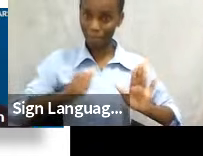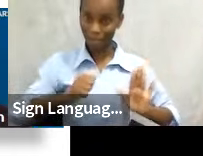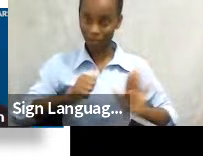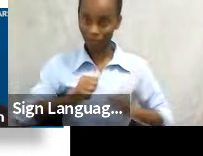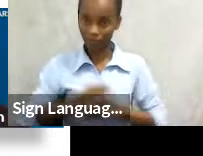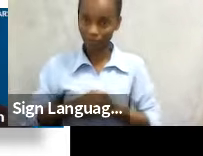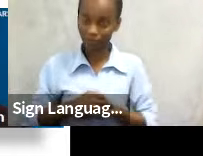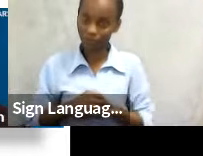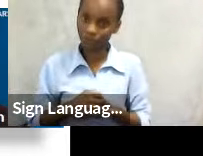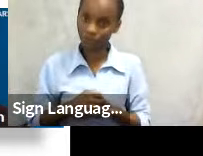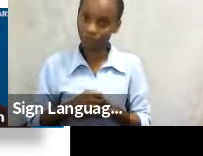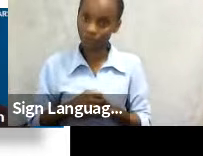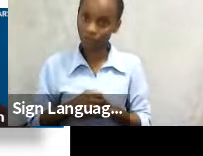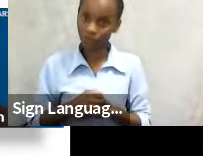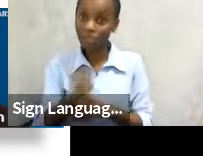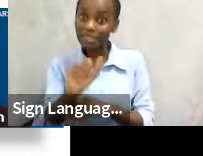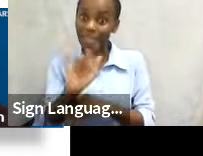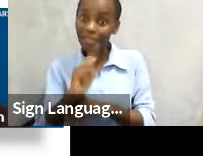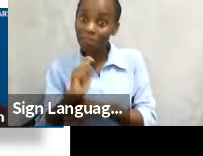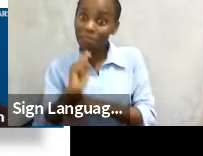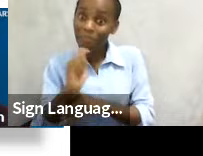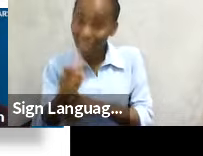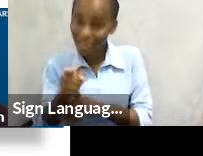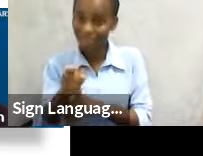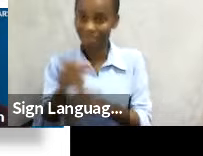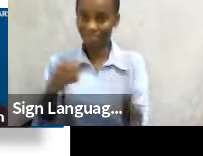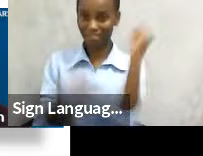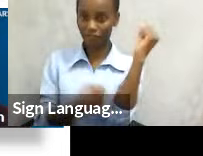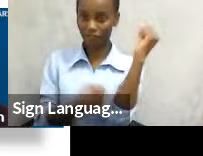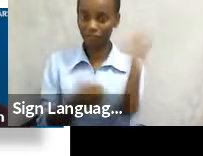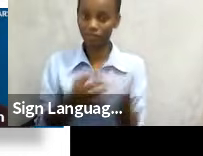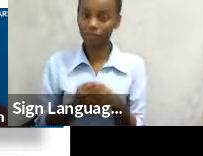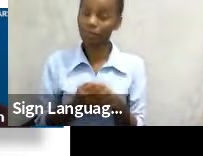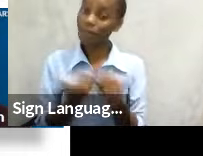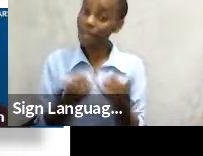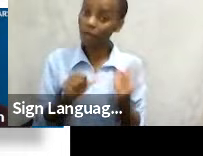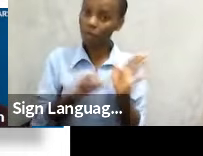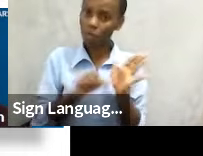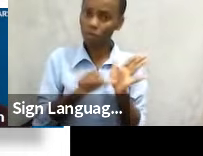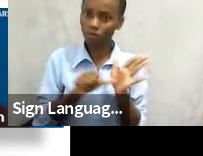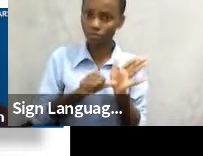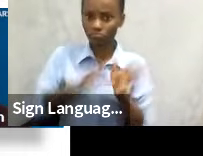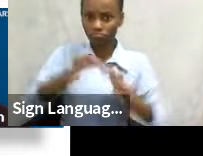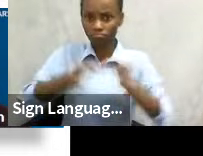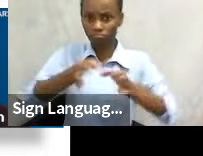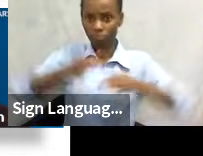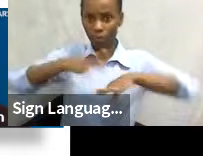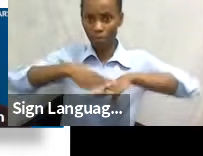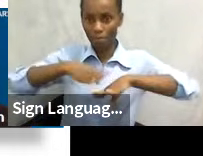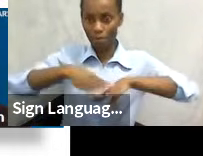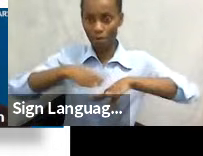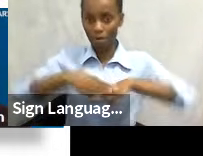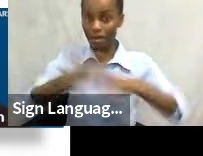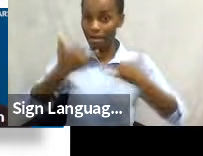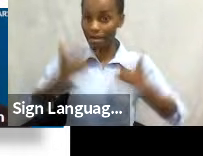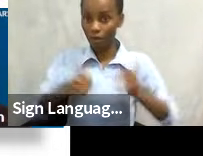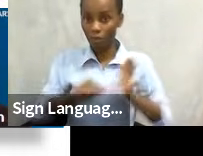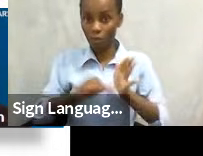to us. So I just thought it very important that we do highlight it to you. Another important indicator